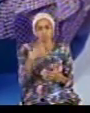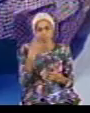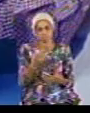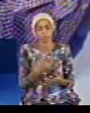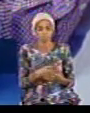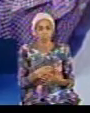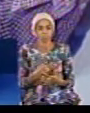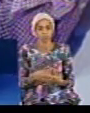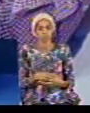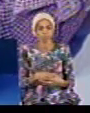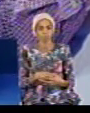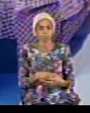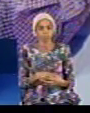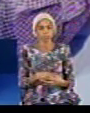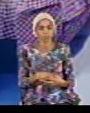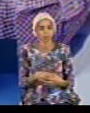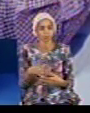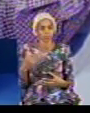I'm a talkative.